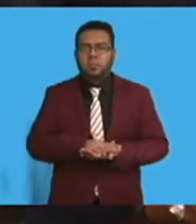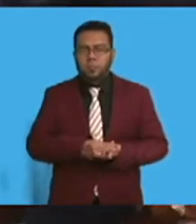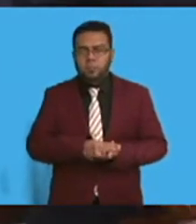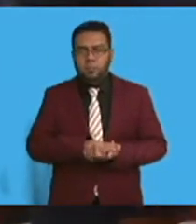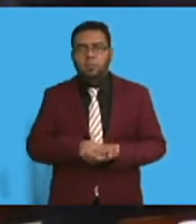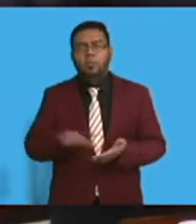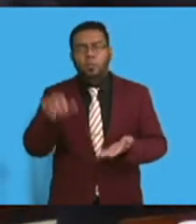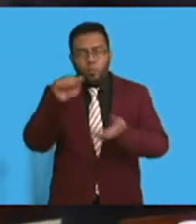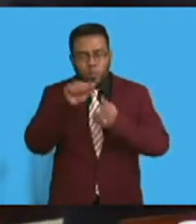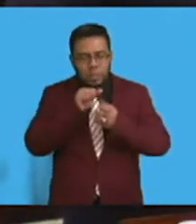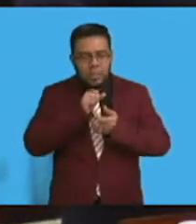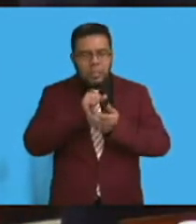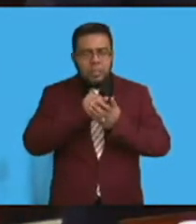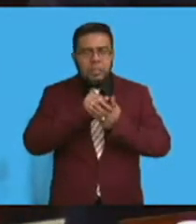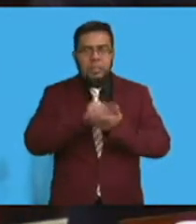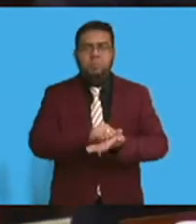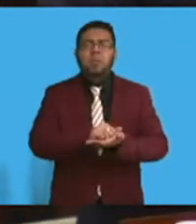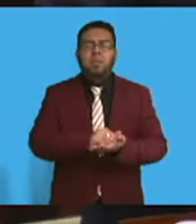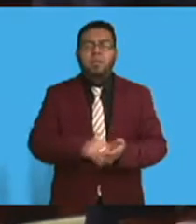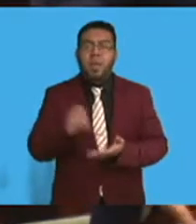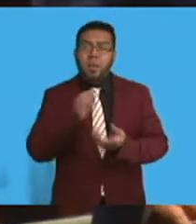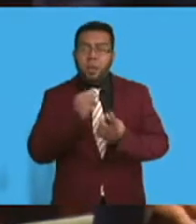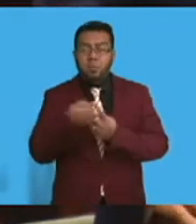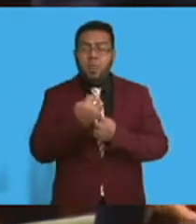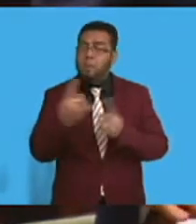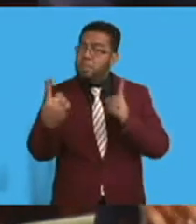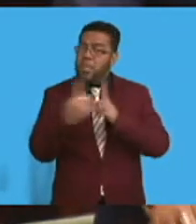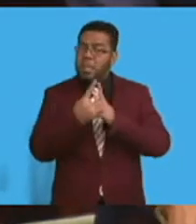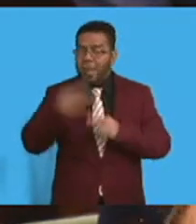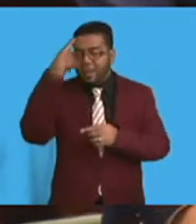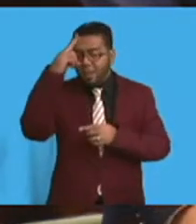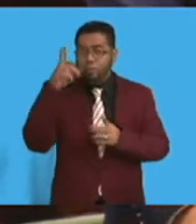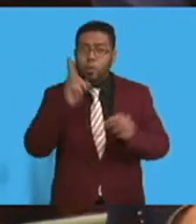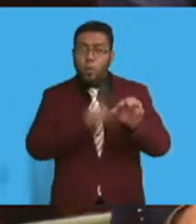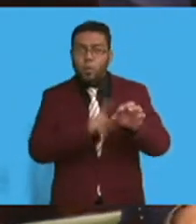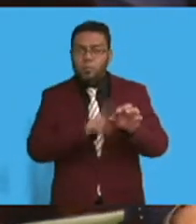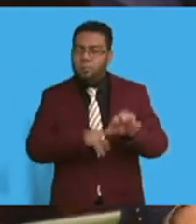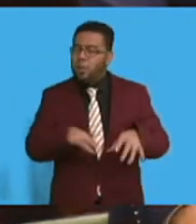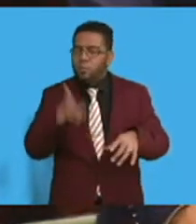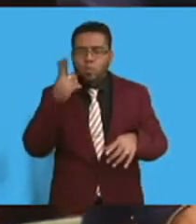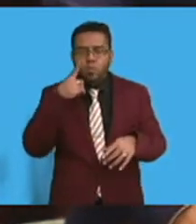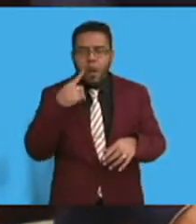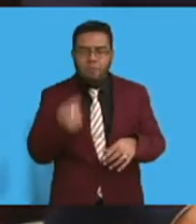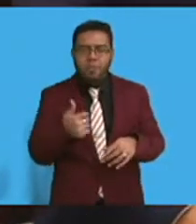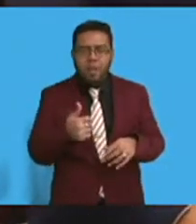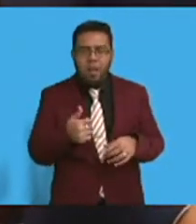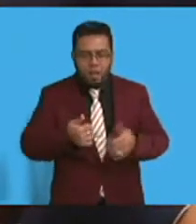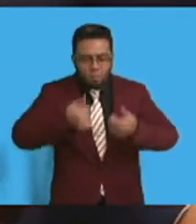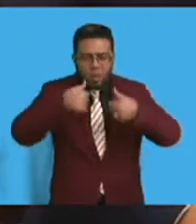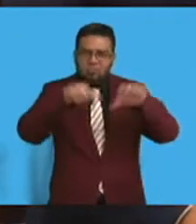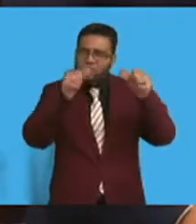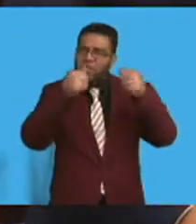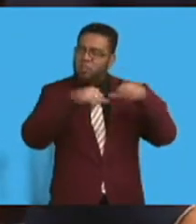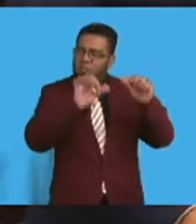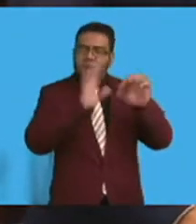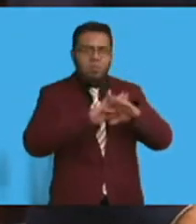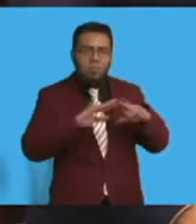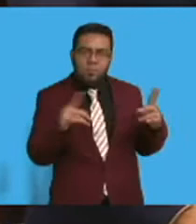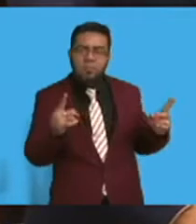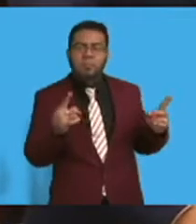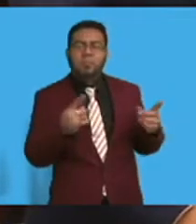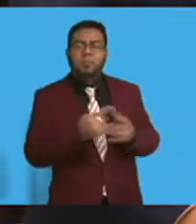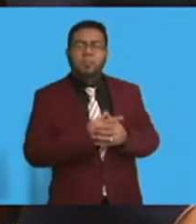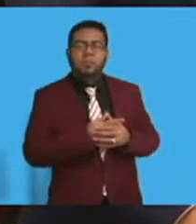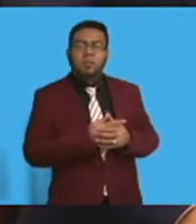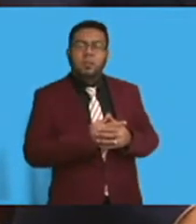the economy on course, meeting and exceeding our national goals through our prudent stewardship of the Fijian economy. Through our economic growth and by virtue of our